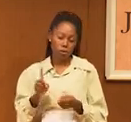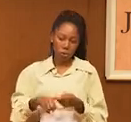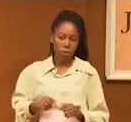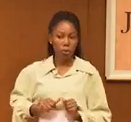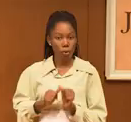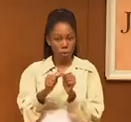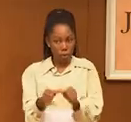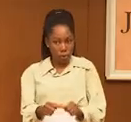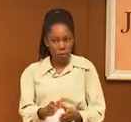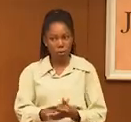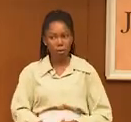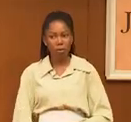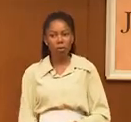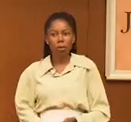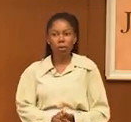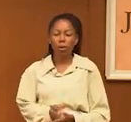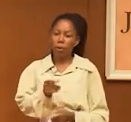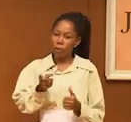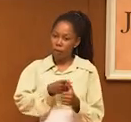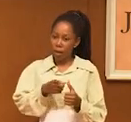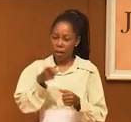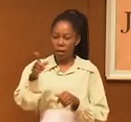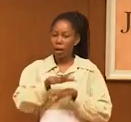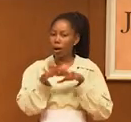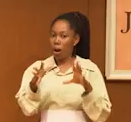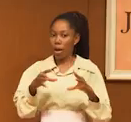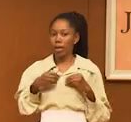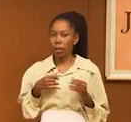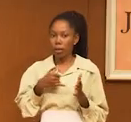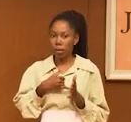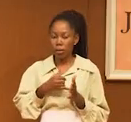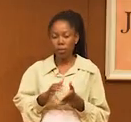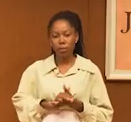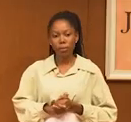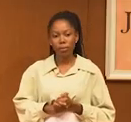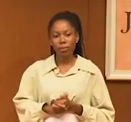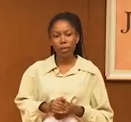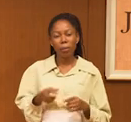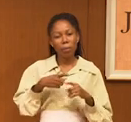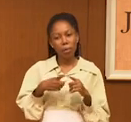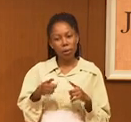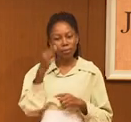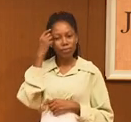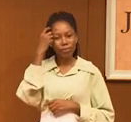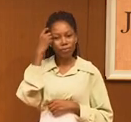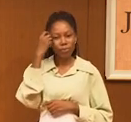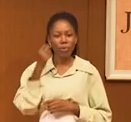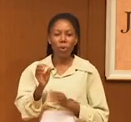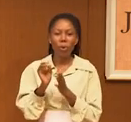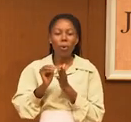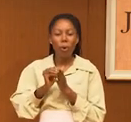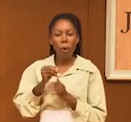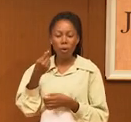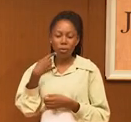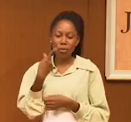level. Though initially I didn't accept it, but the pressure kept coming on. His friends, his